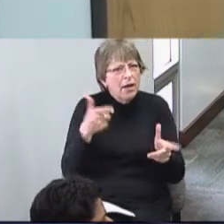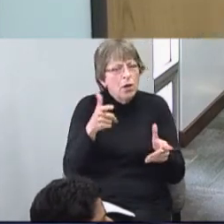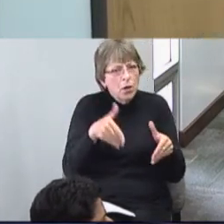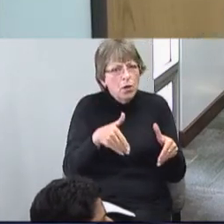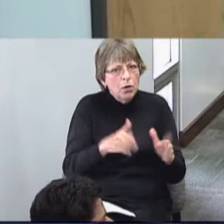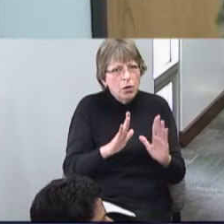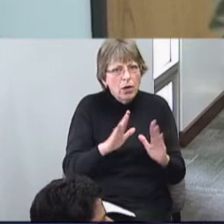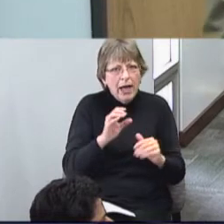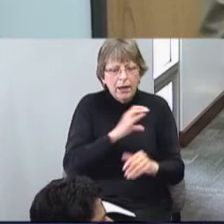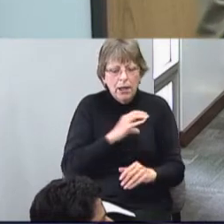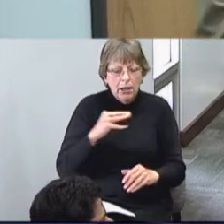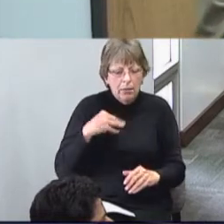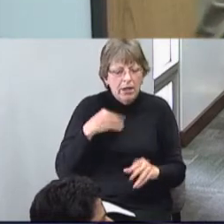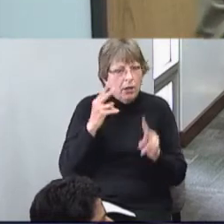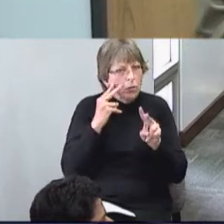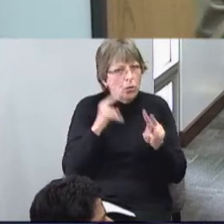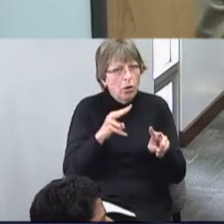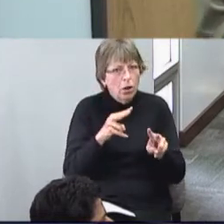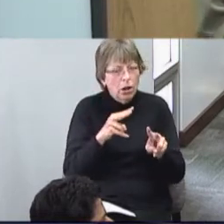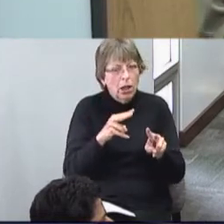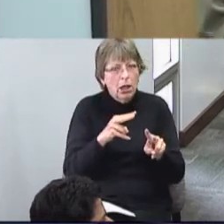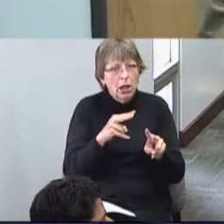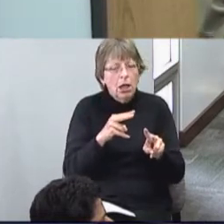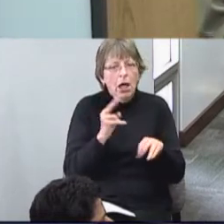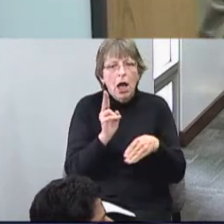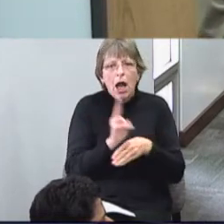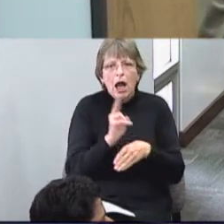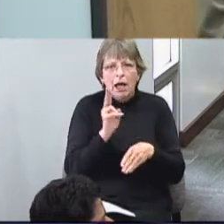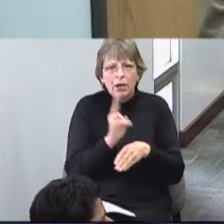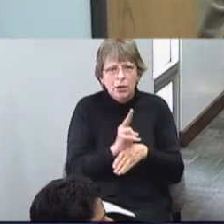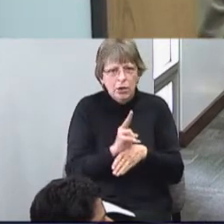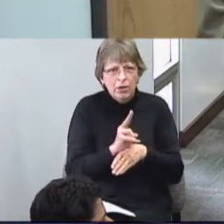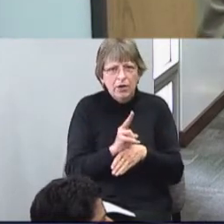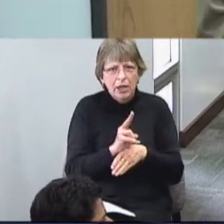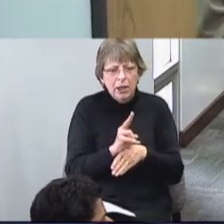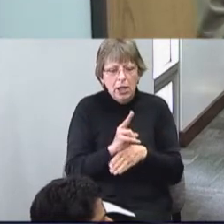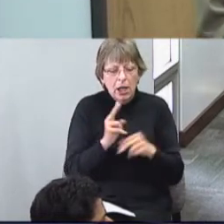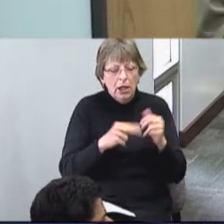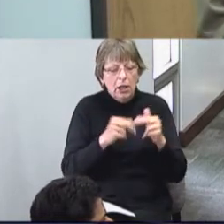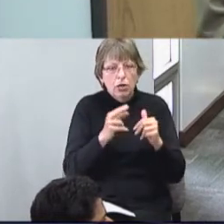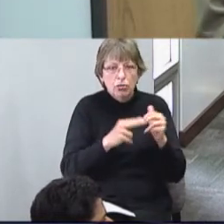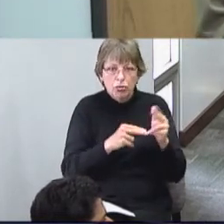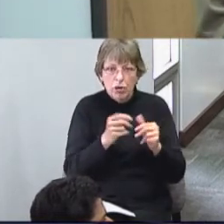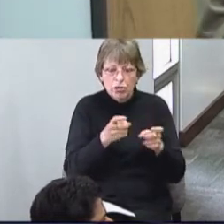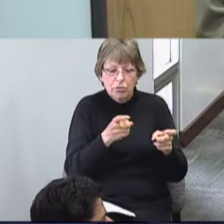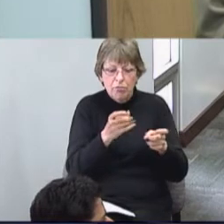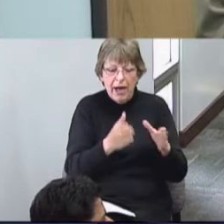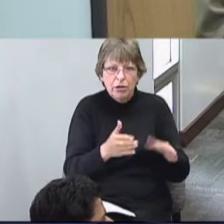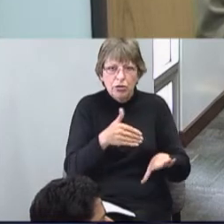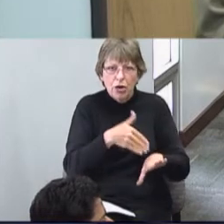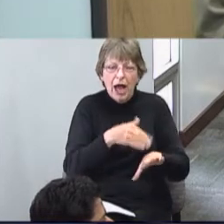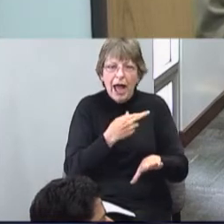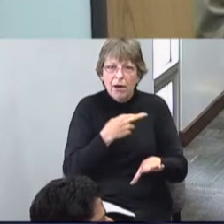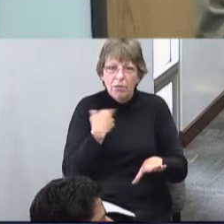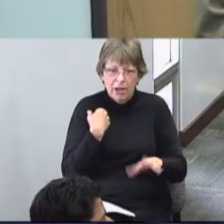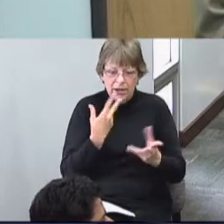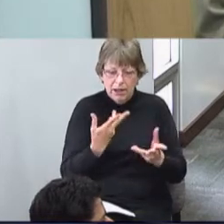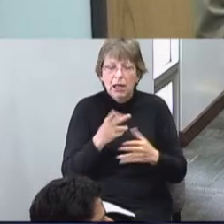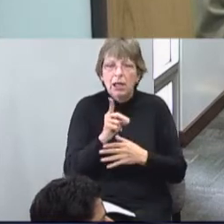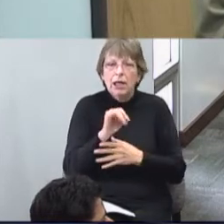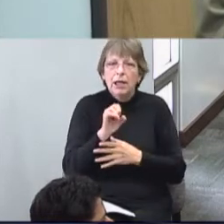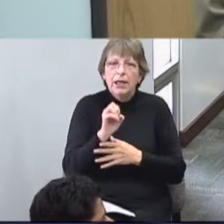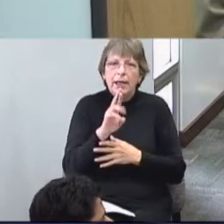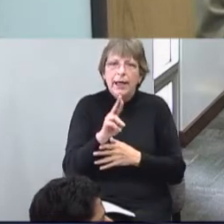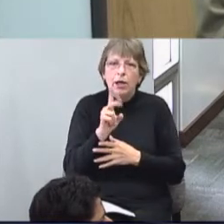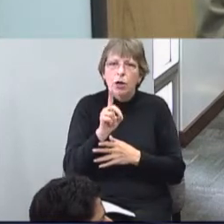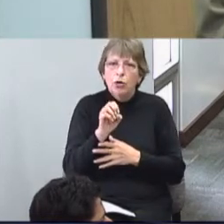Arena Committee to look at using a construction manager at risk. John Deerdoff's staff has been very active in